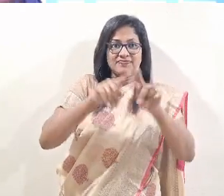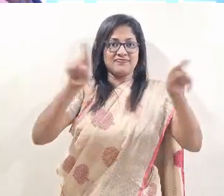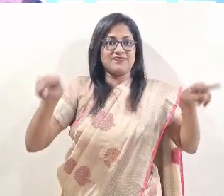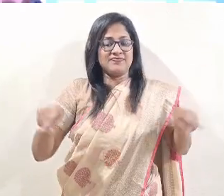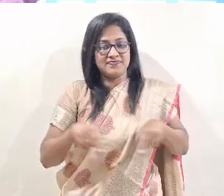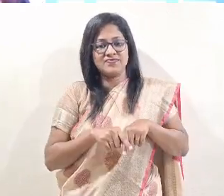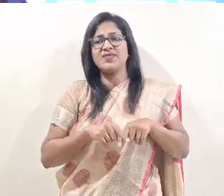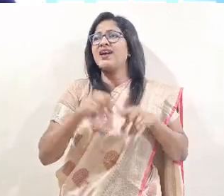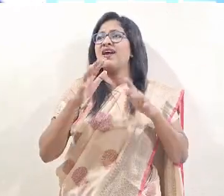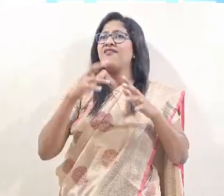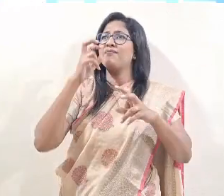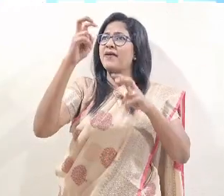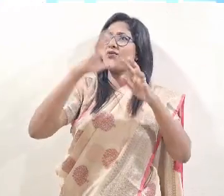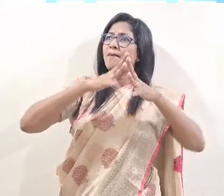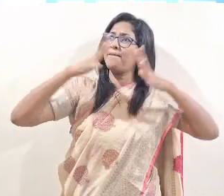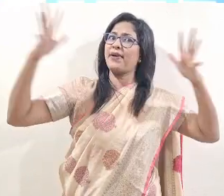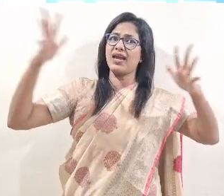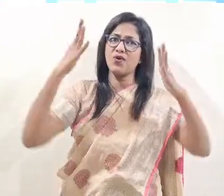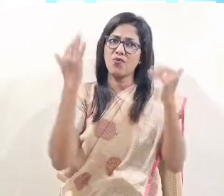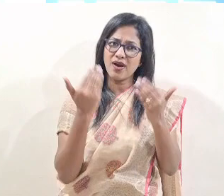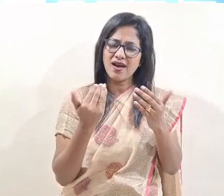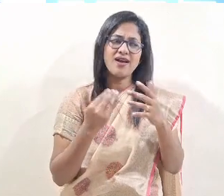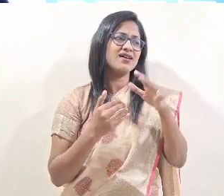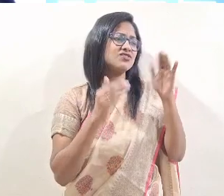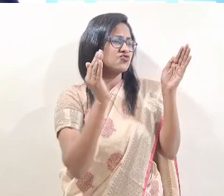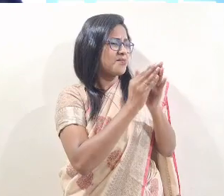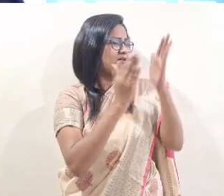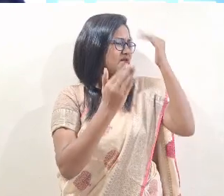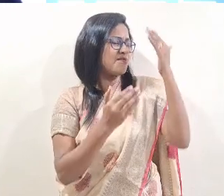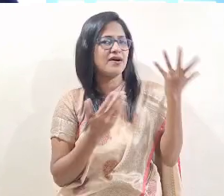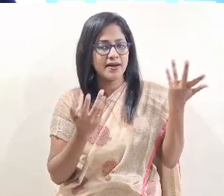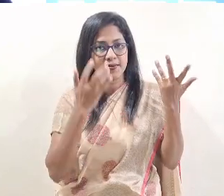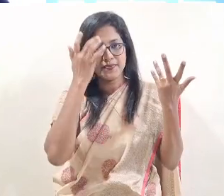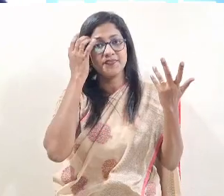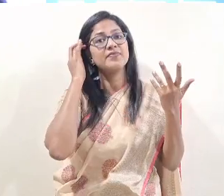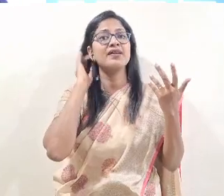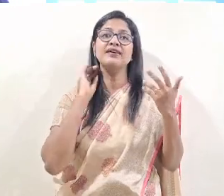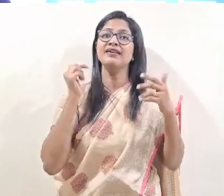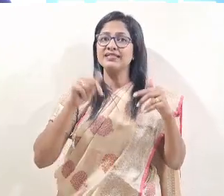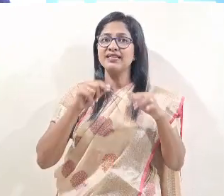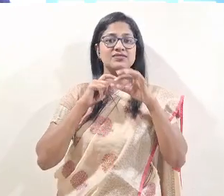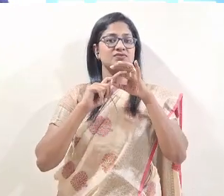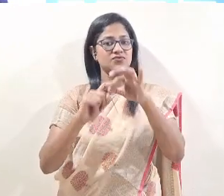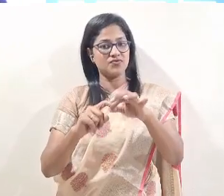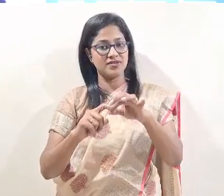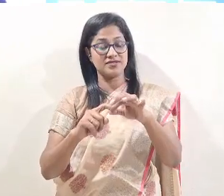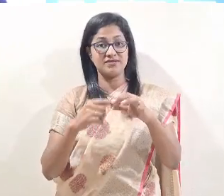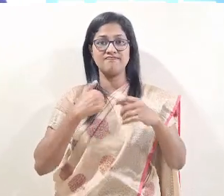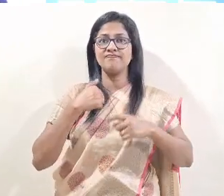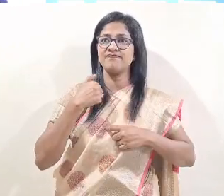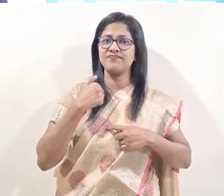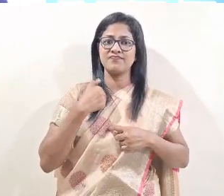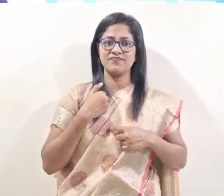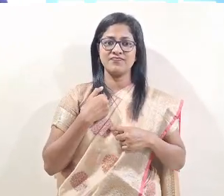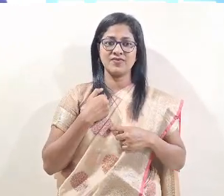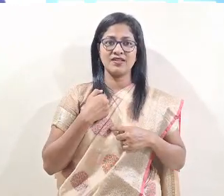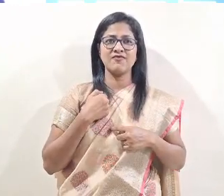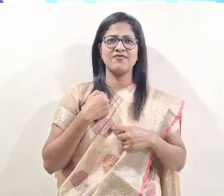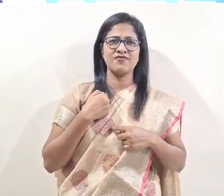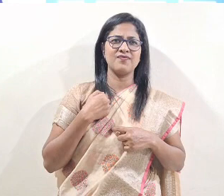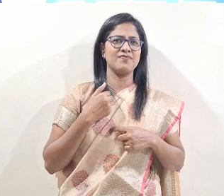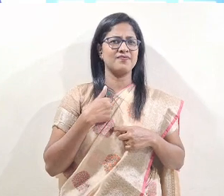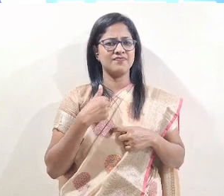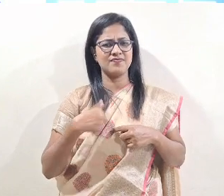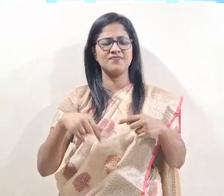metro stations? Why do we have small metro stations? This is a question which we have been, dealing